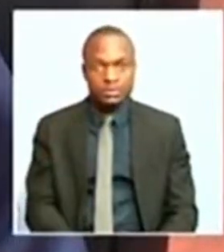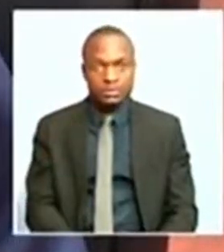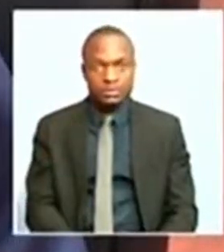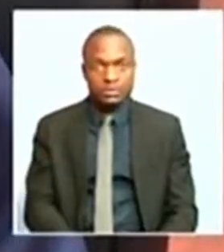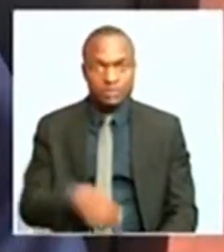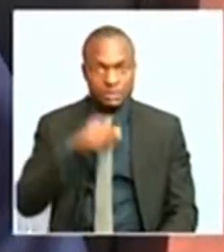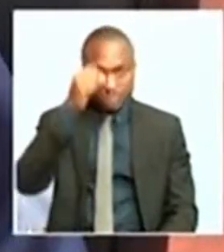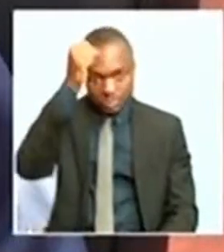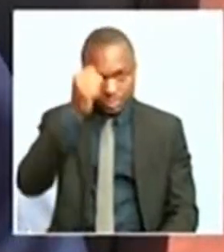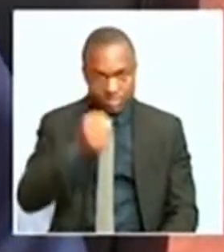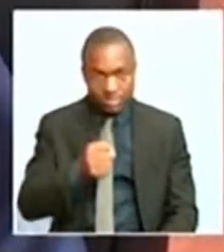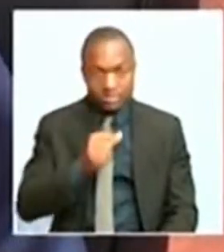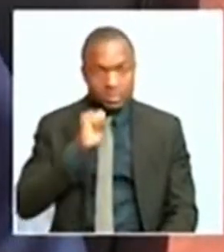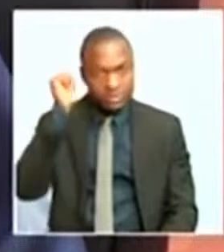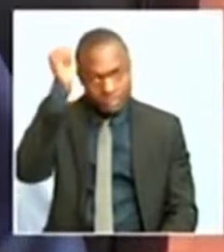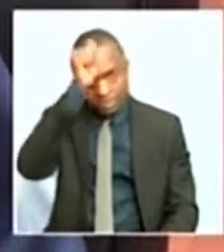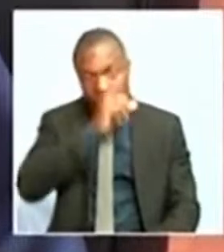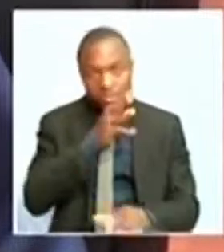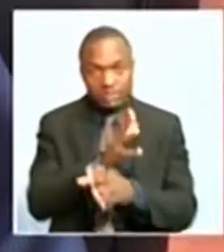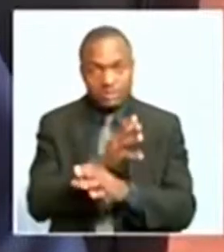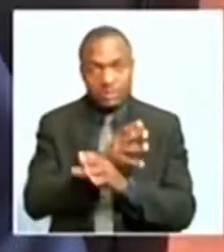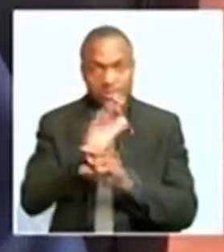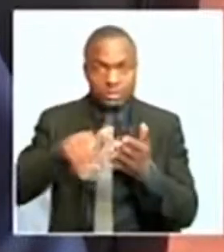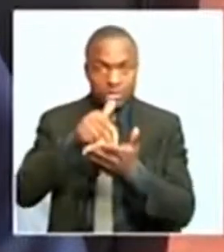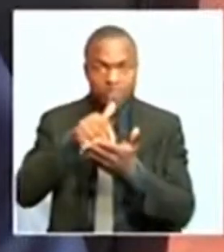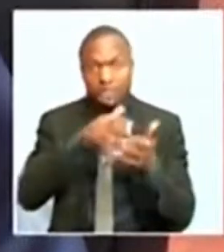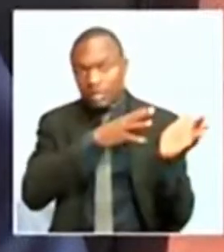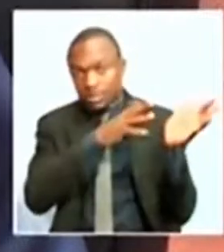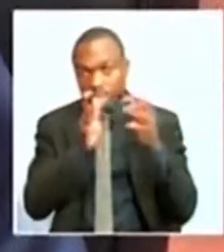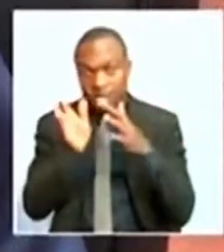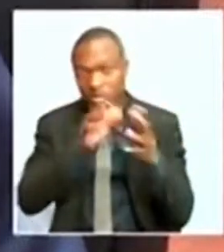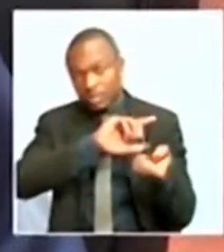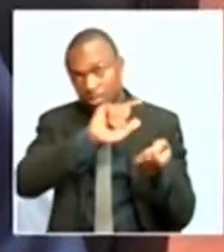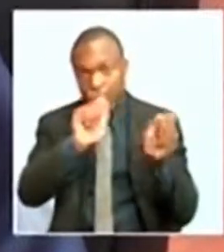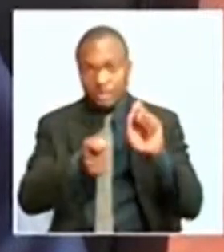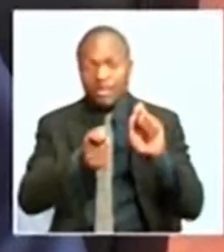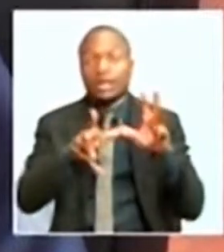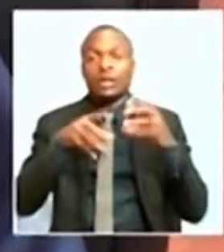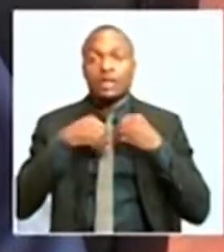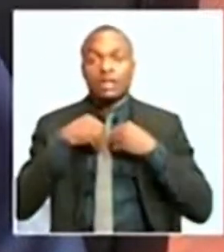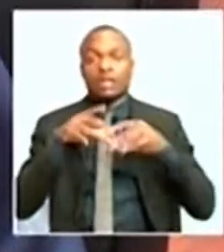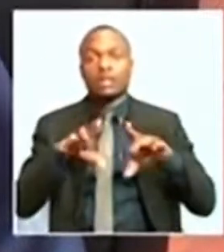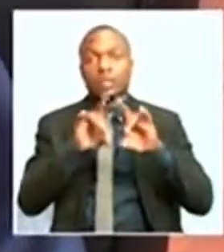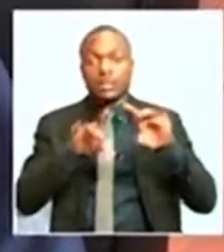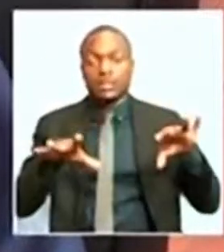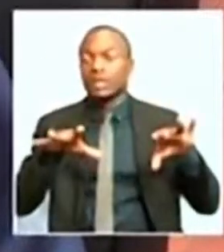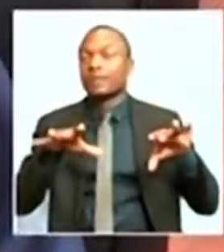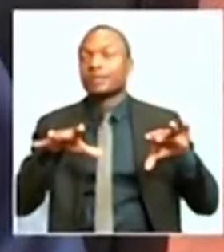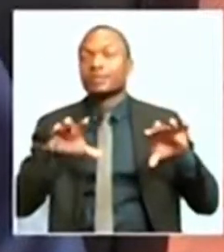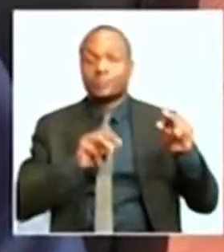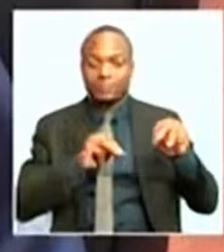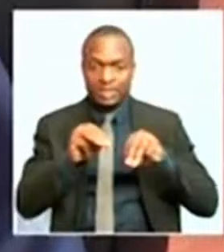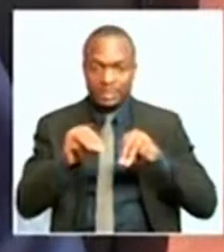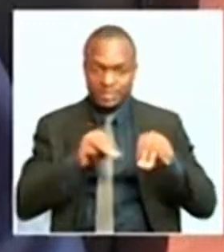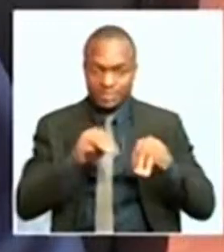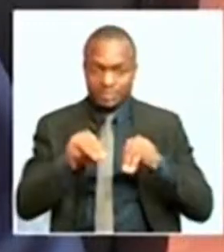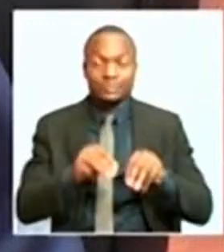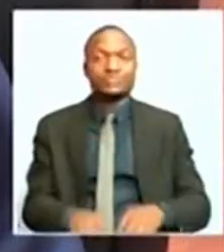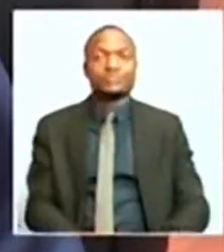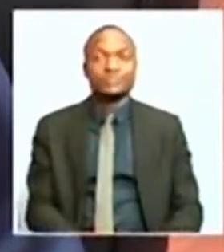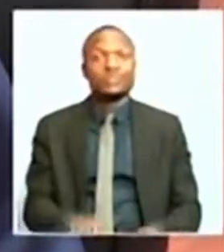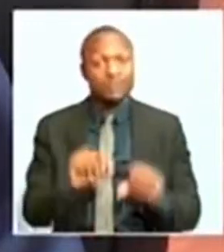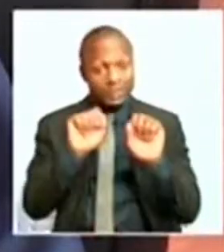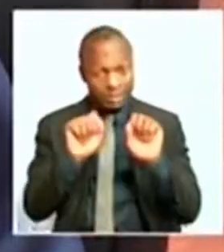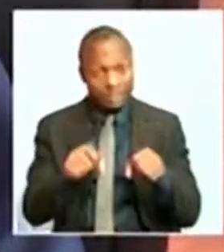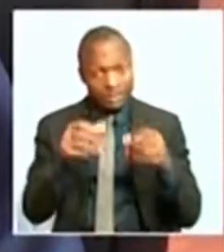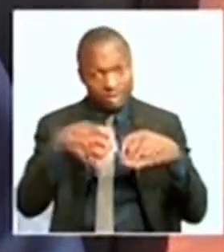Southern African Science Service Center for Climate Change and Adaptive Land Management. So you